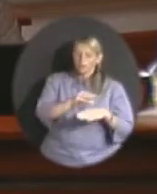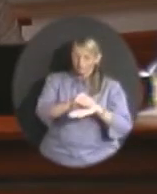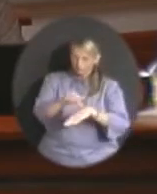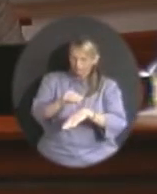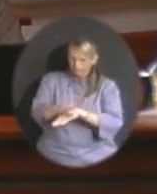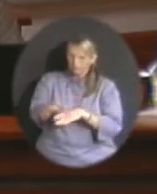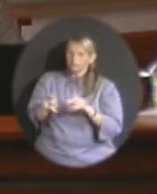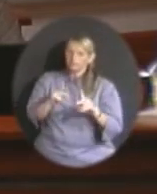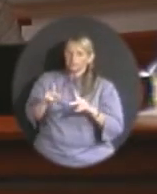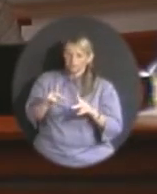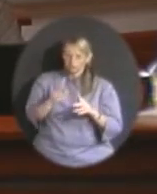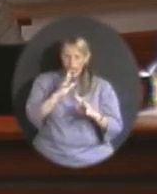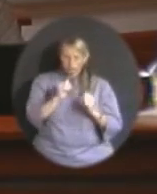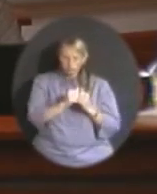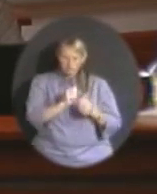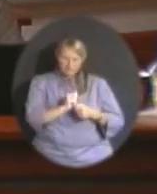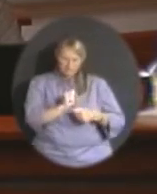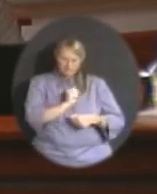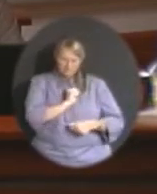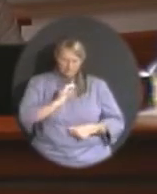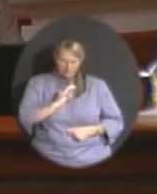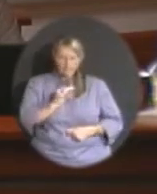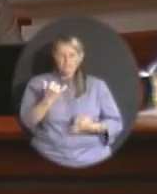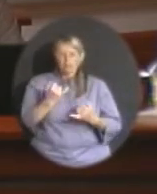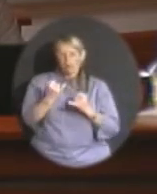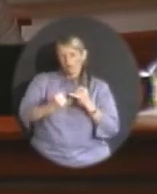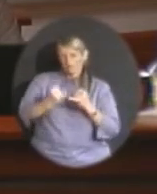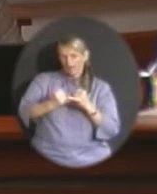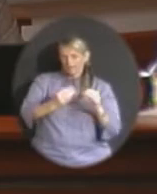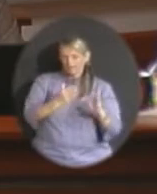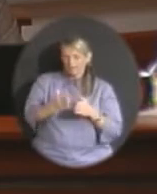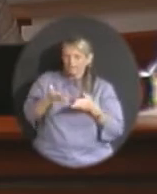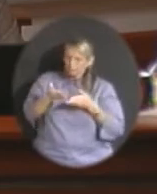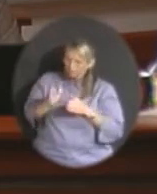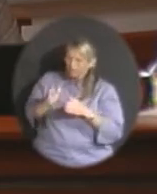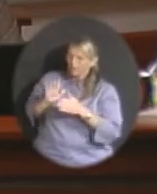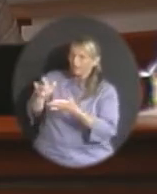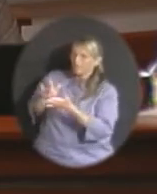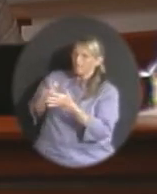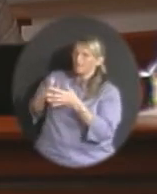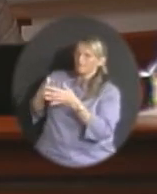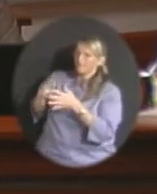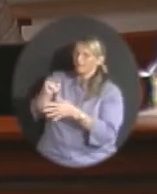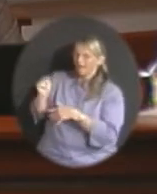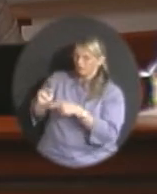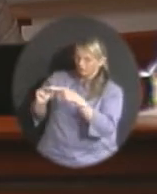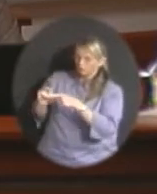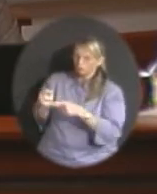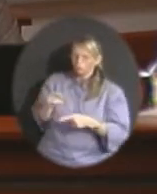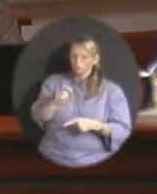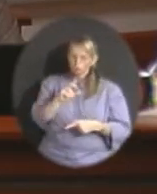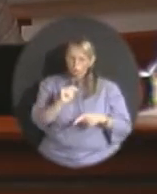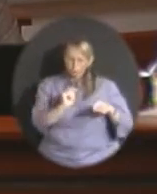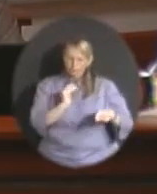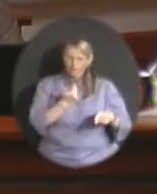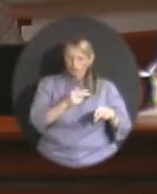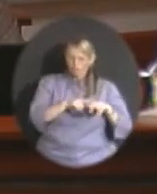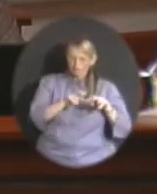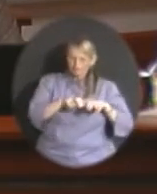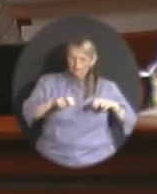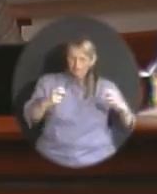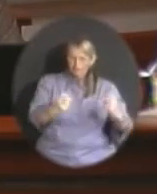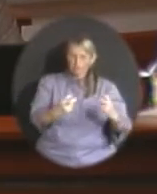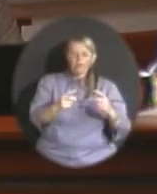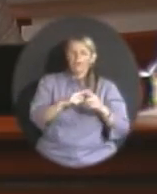we're finalizing plans that we'll be able to do that and allow them to rent that facility and hopefully not have any impact on our high